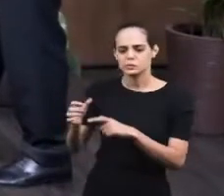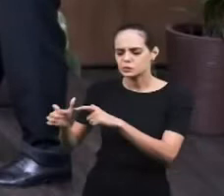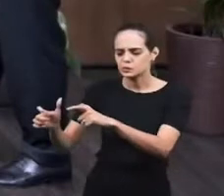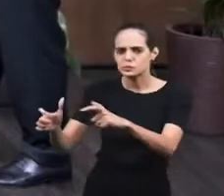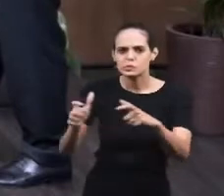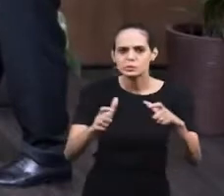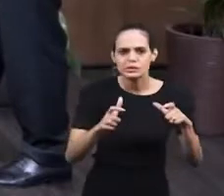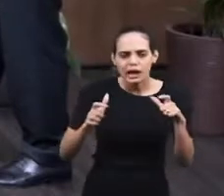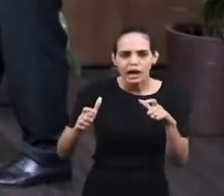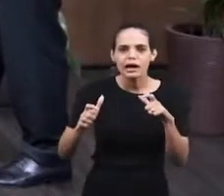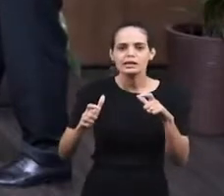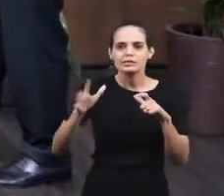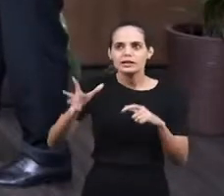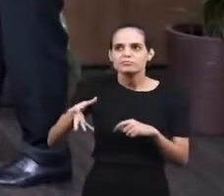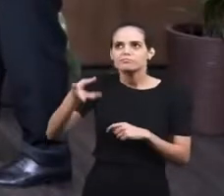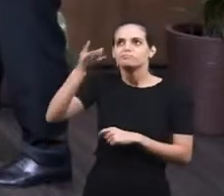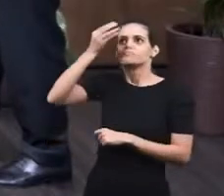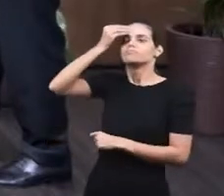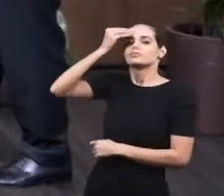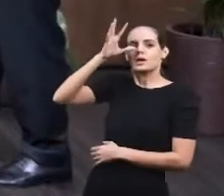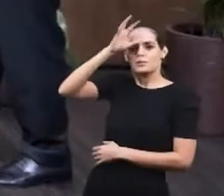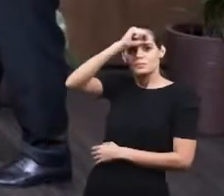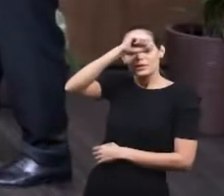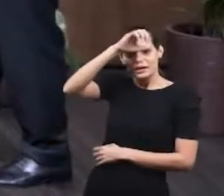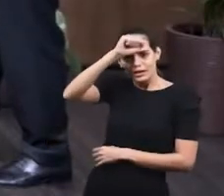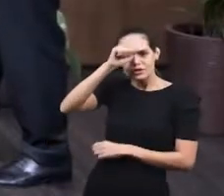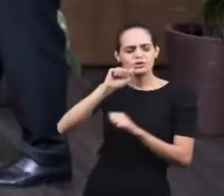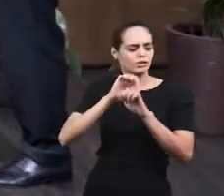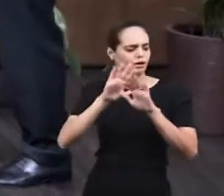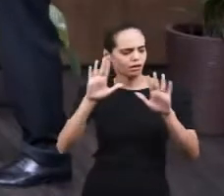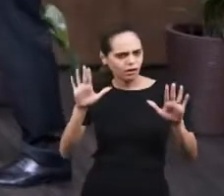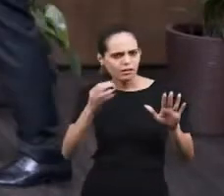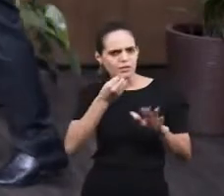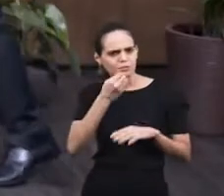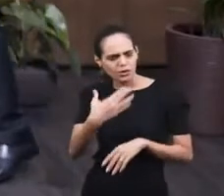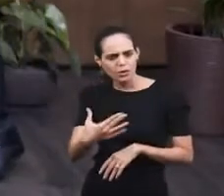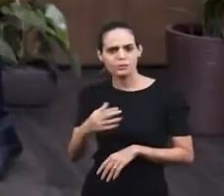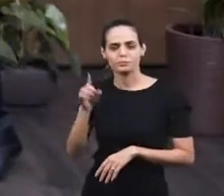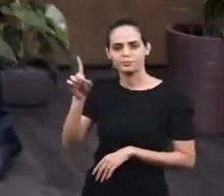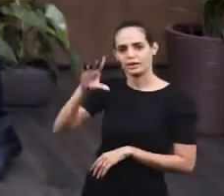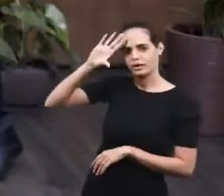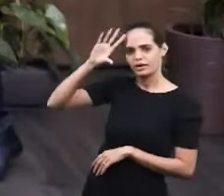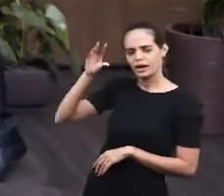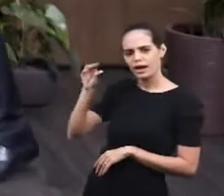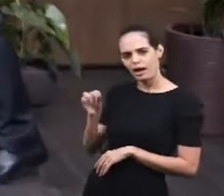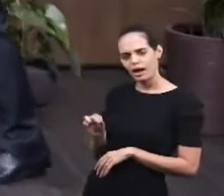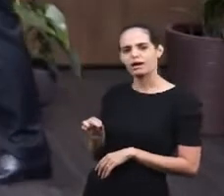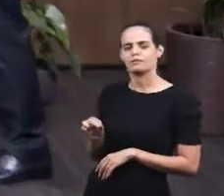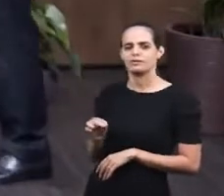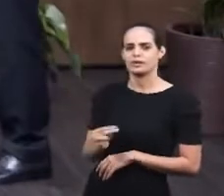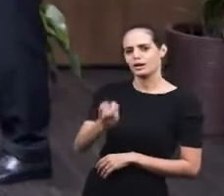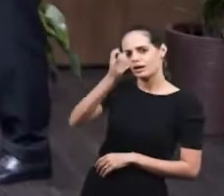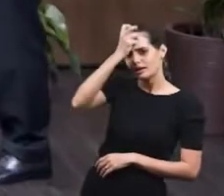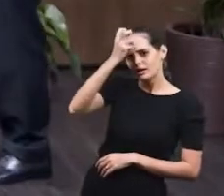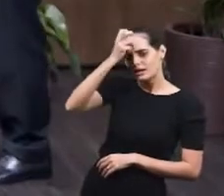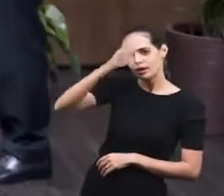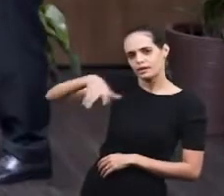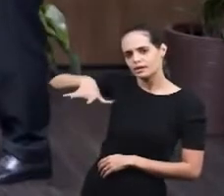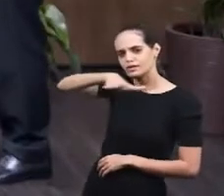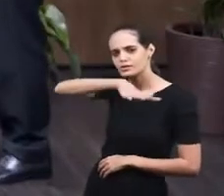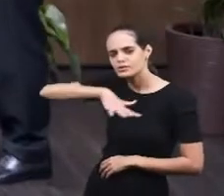aware of the regions. So this enriches the learning. And here we see Africa, we see